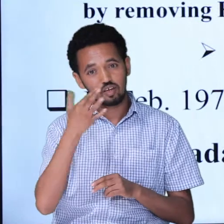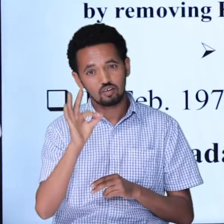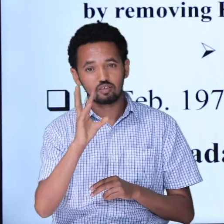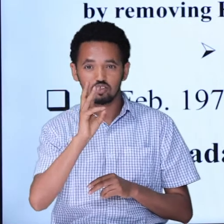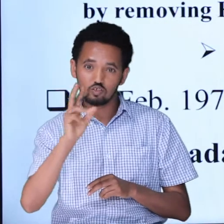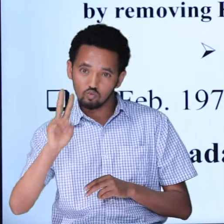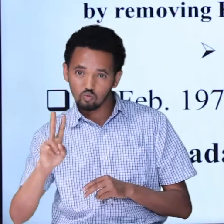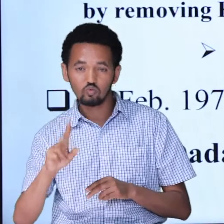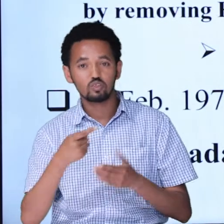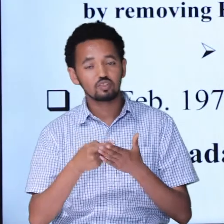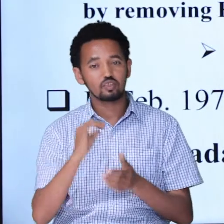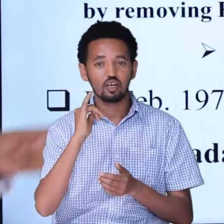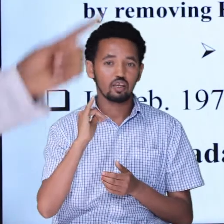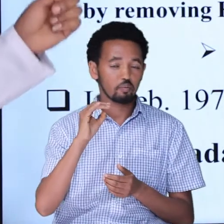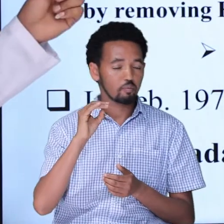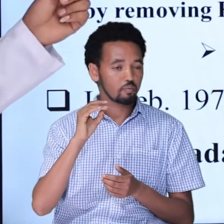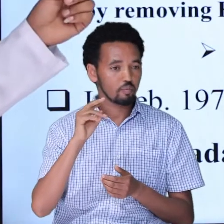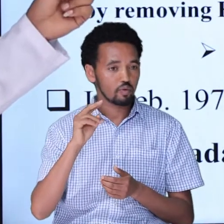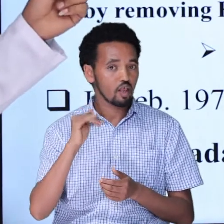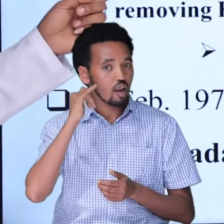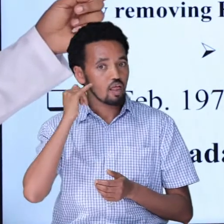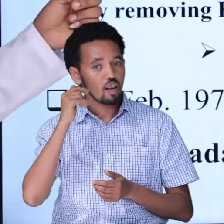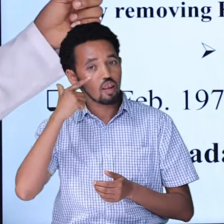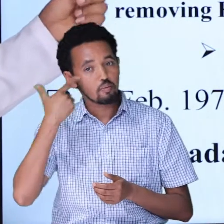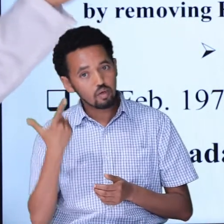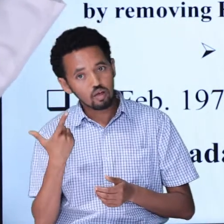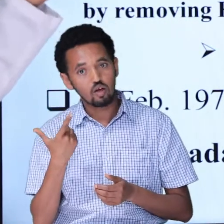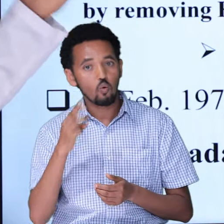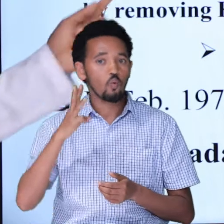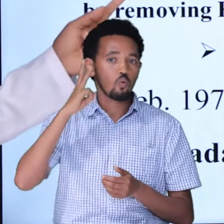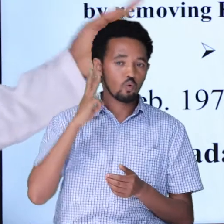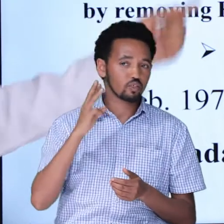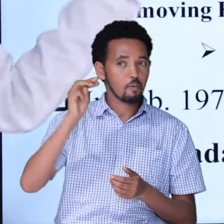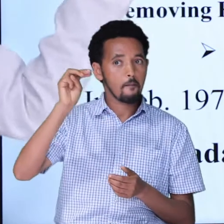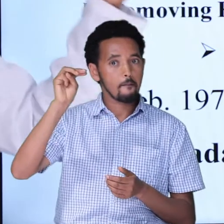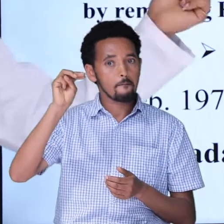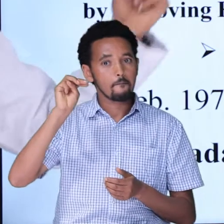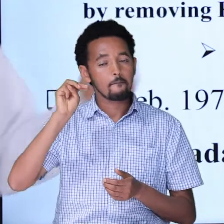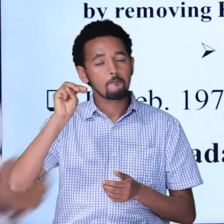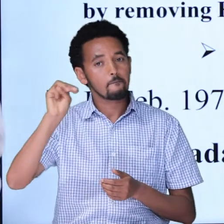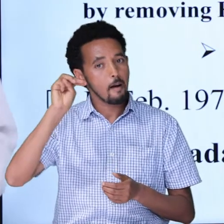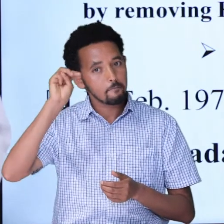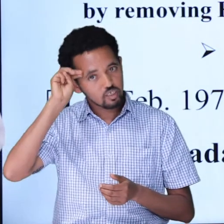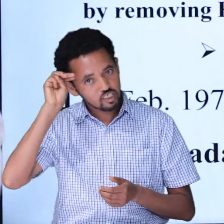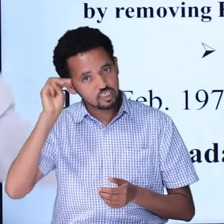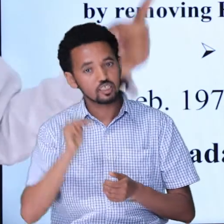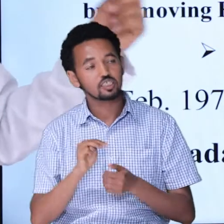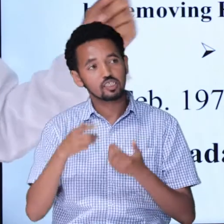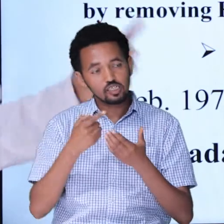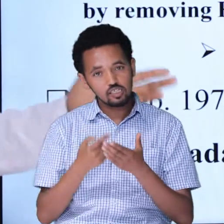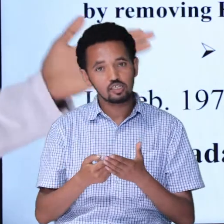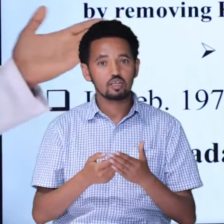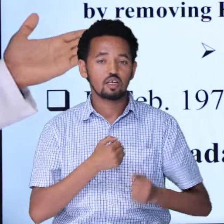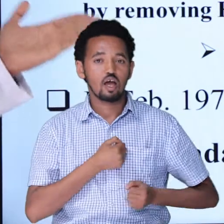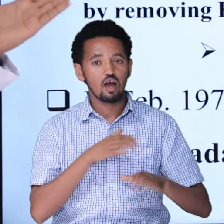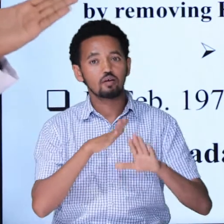of independent Libya was Muhammad Riz. Muhammad Riz, but in 1969, the army took